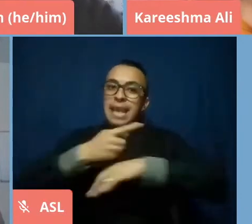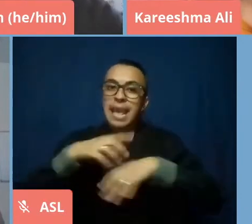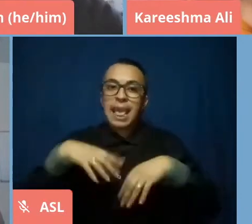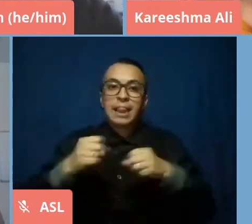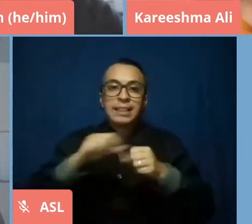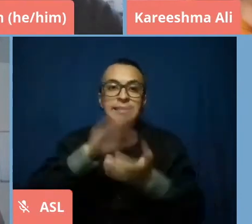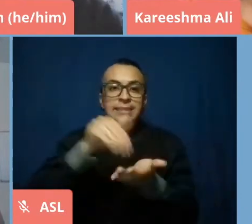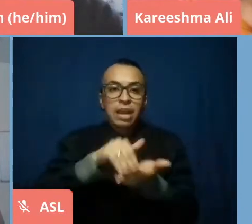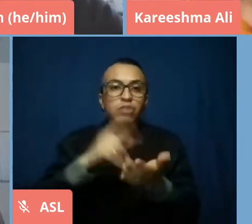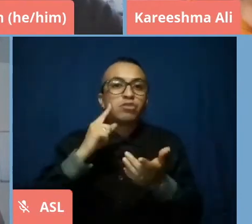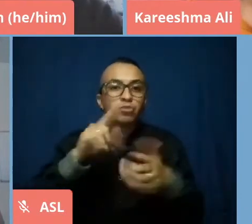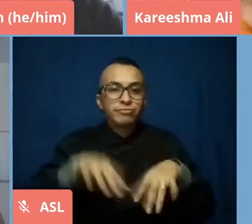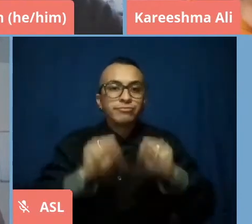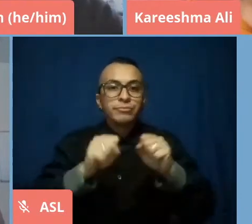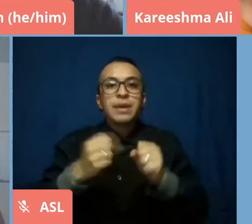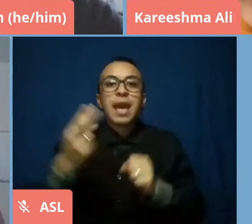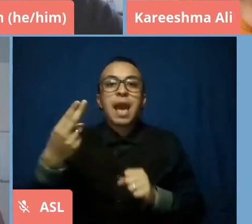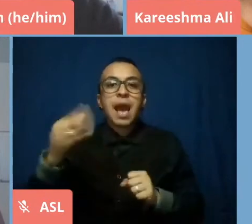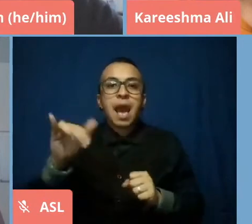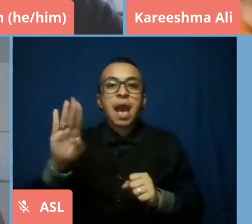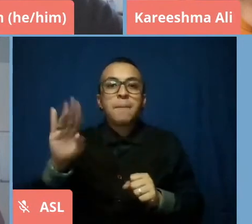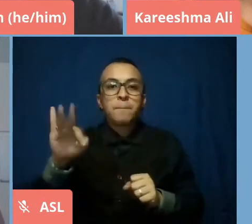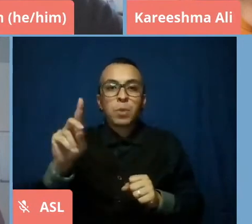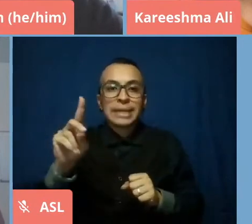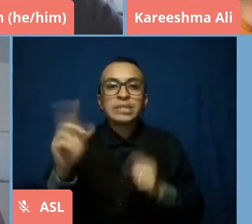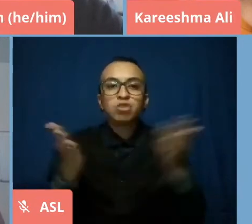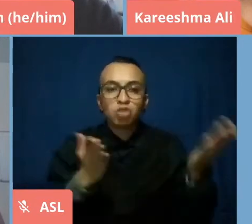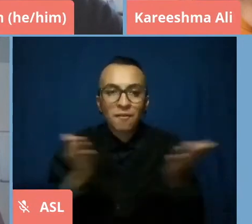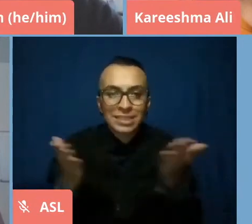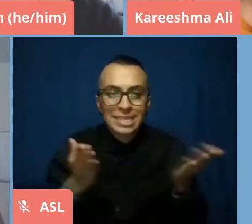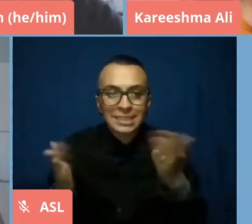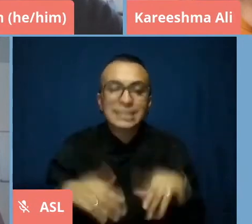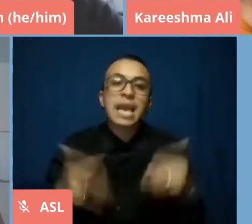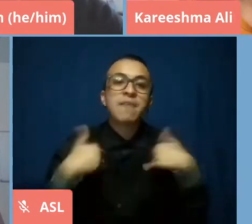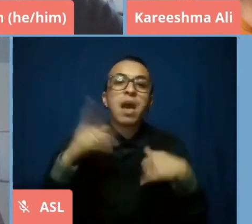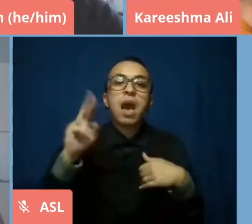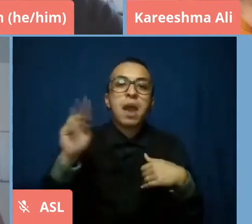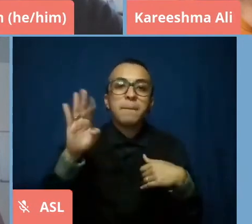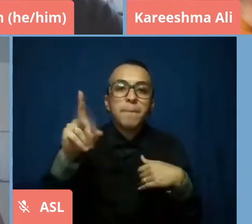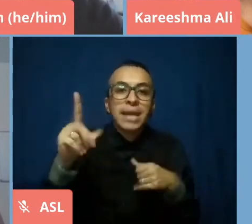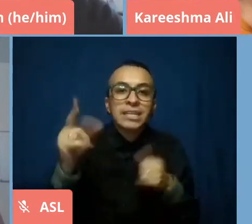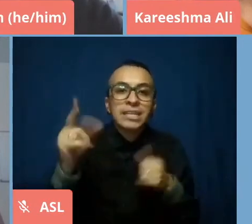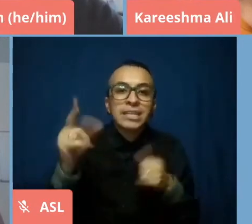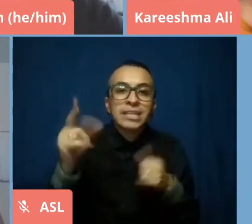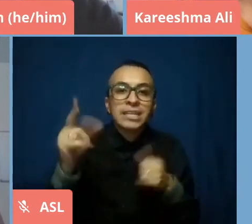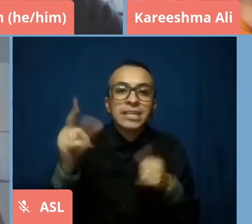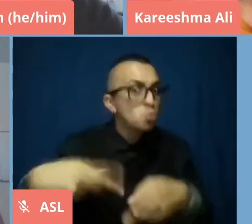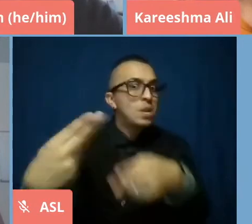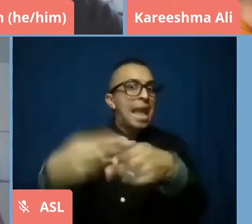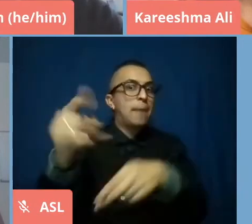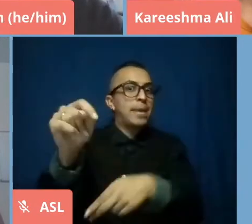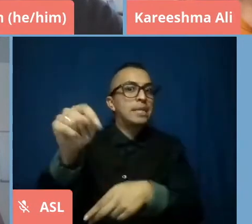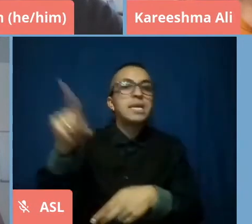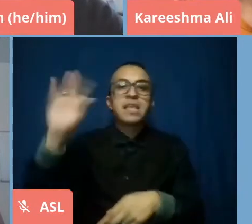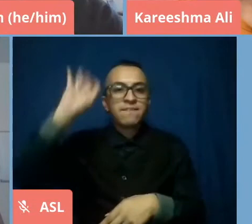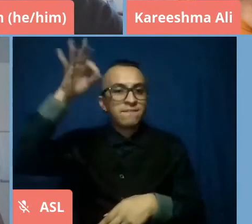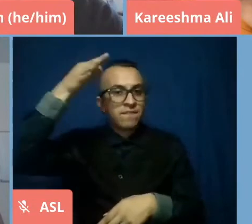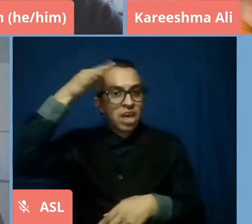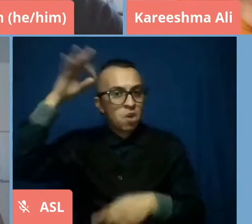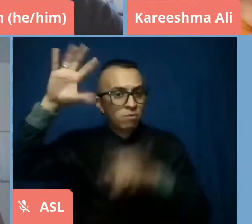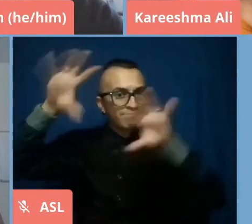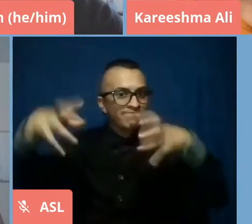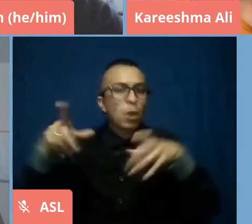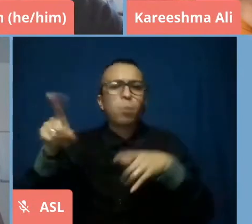do hybrid services, ombud services, you name it. The federal partnership is absolutely essential